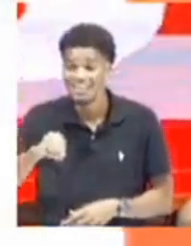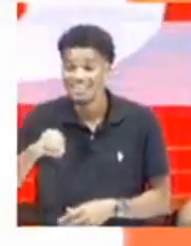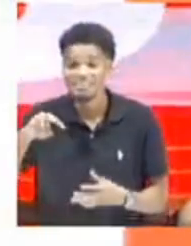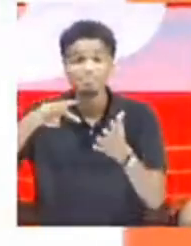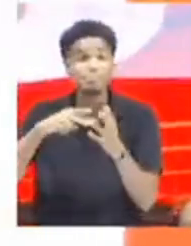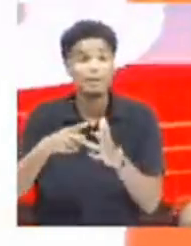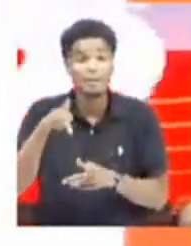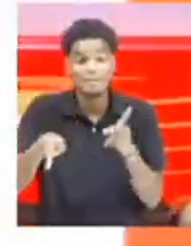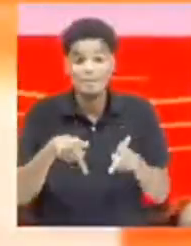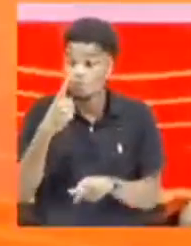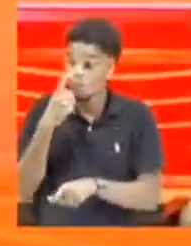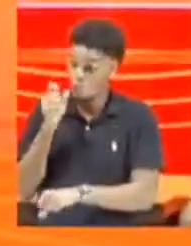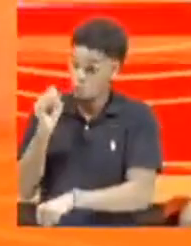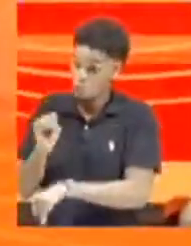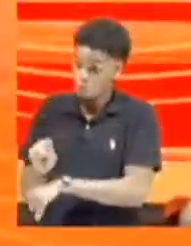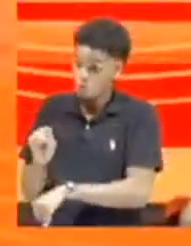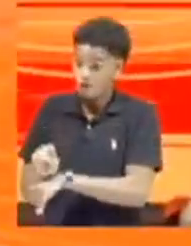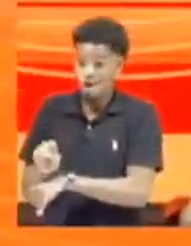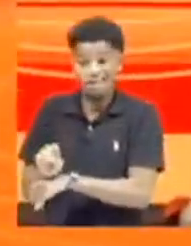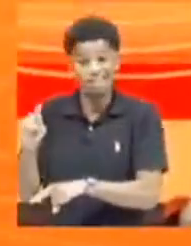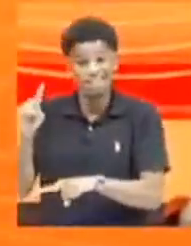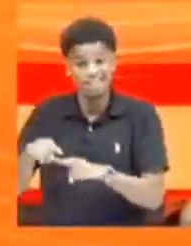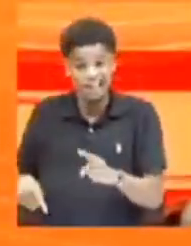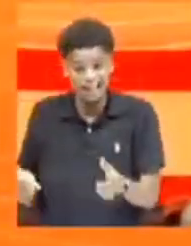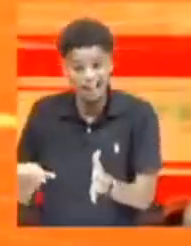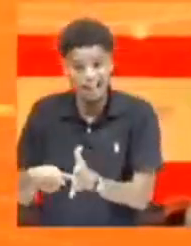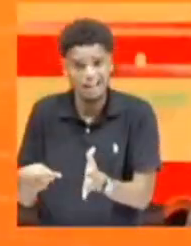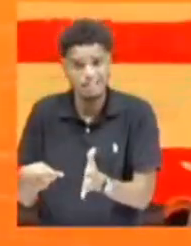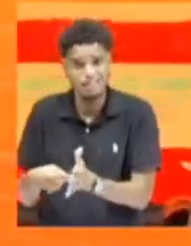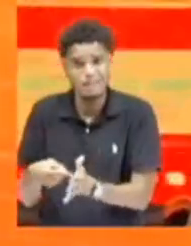buy food. How do you measure